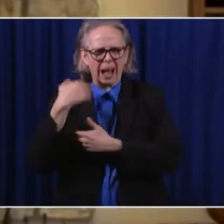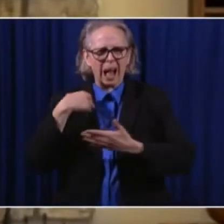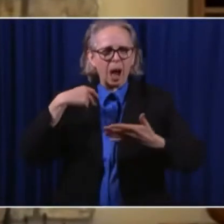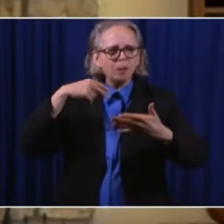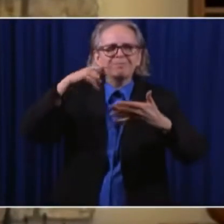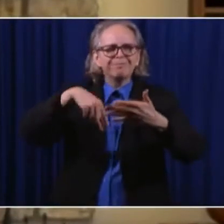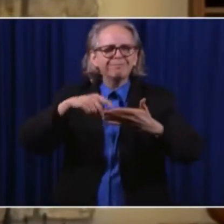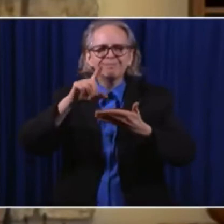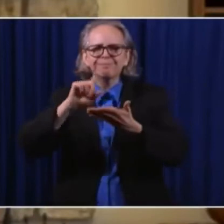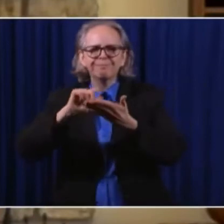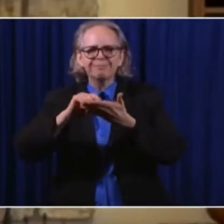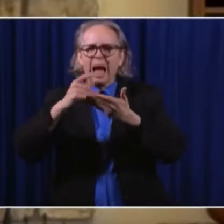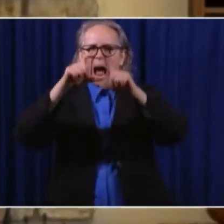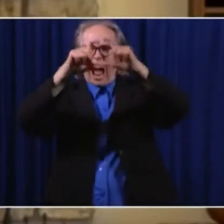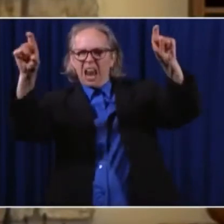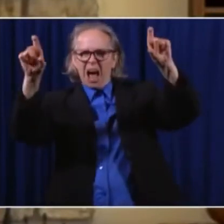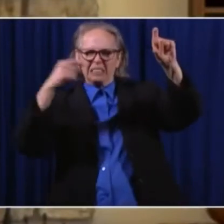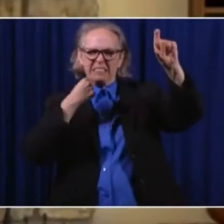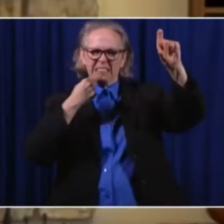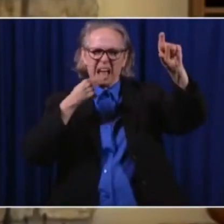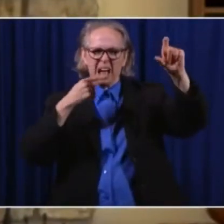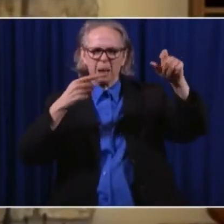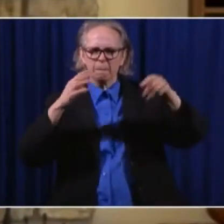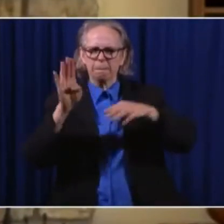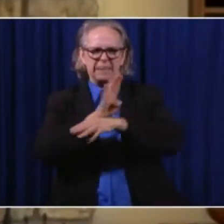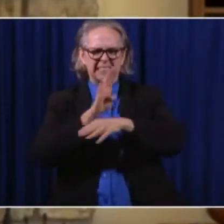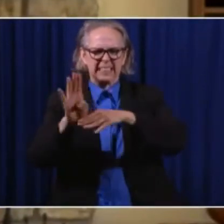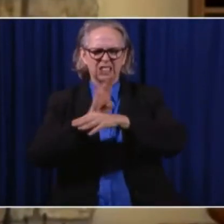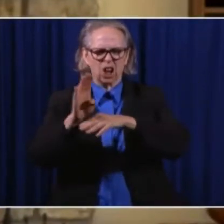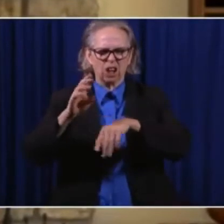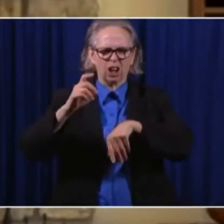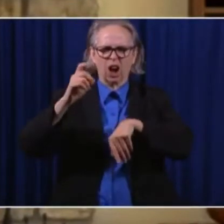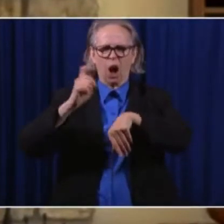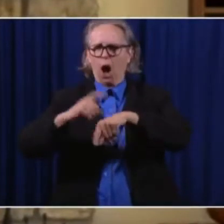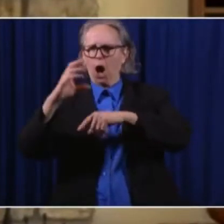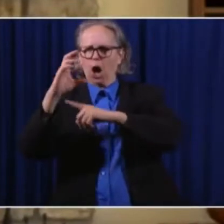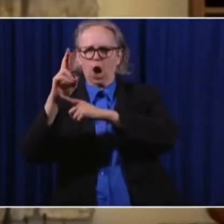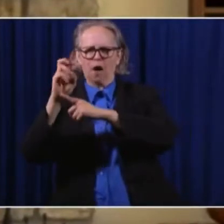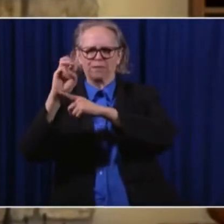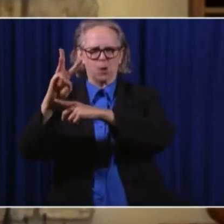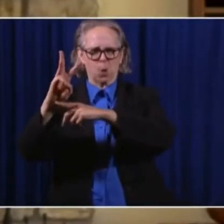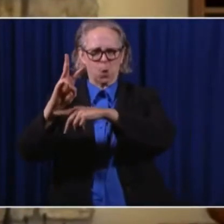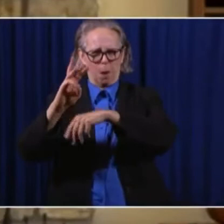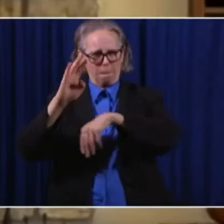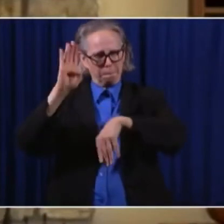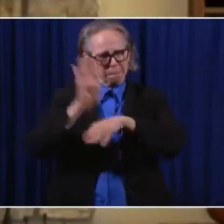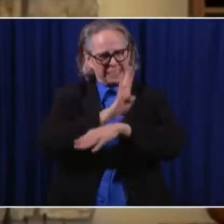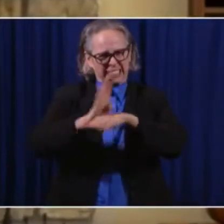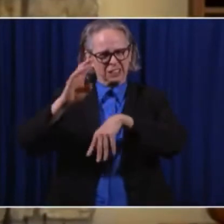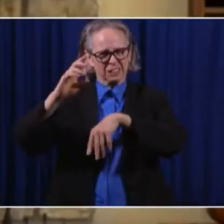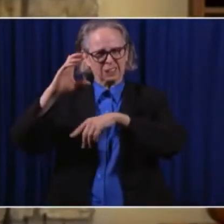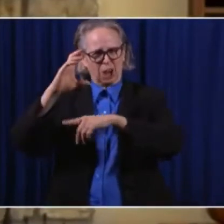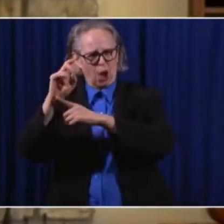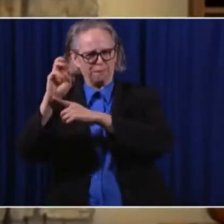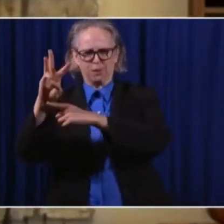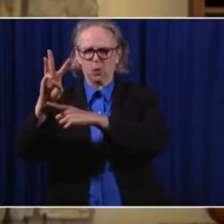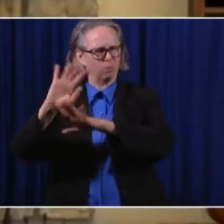that talked about a business curfew. It's really not a business curfew, it's curfew. The goal is to have